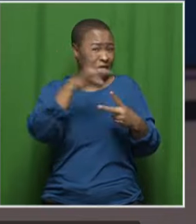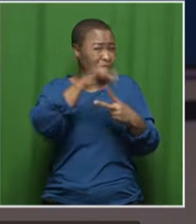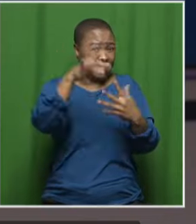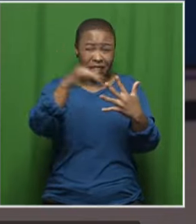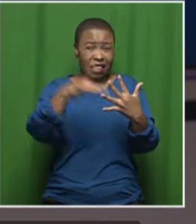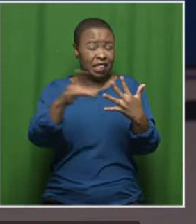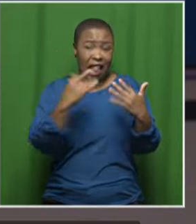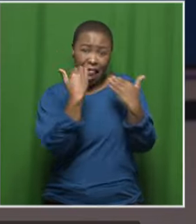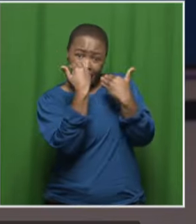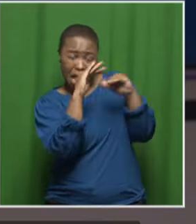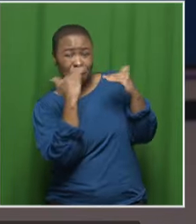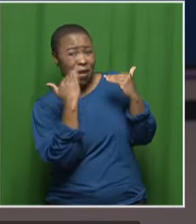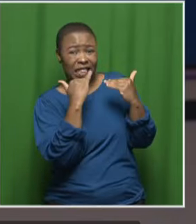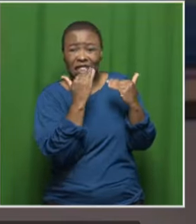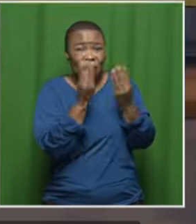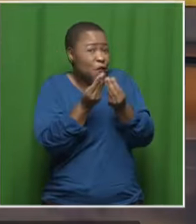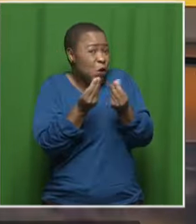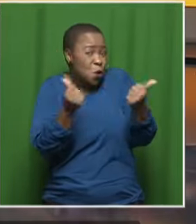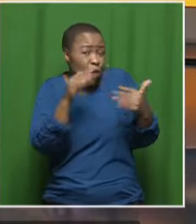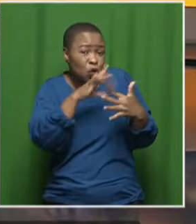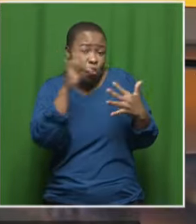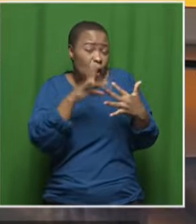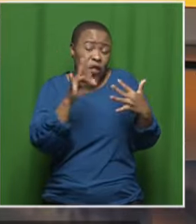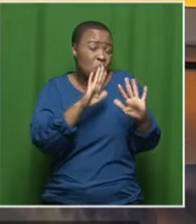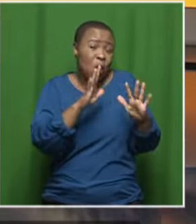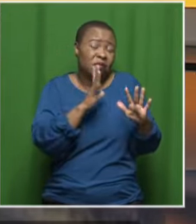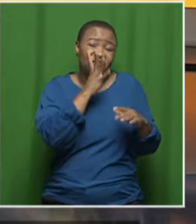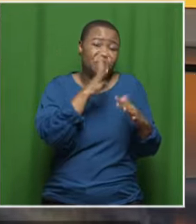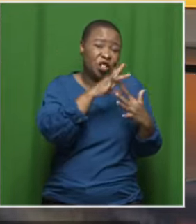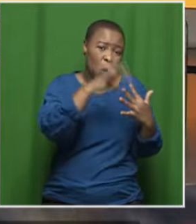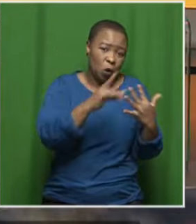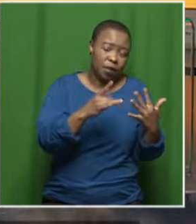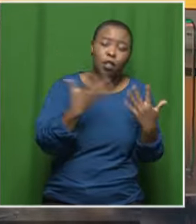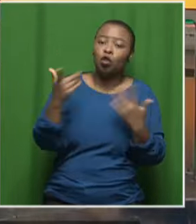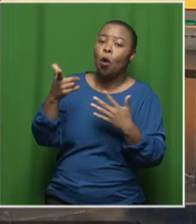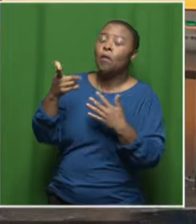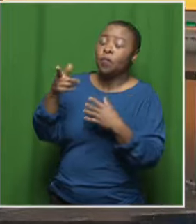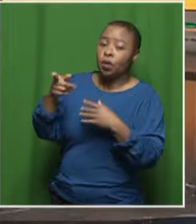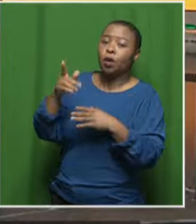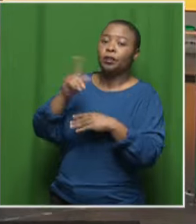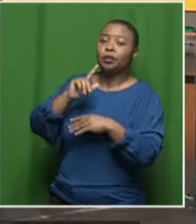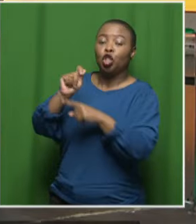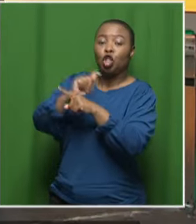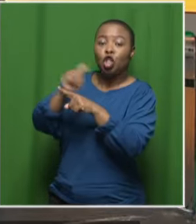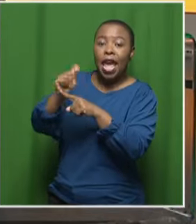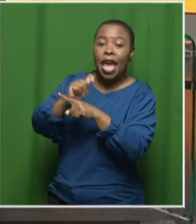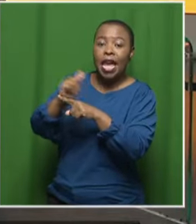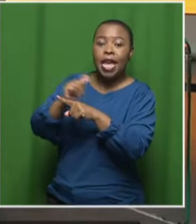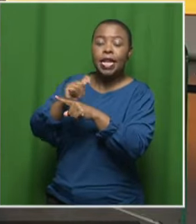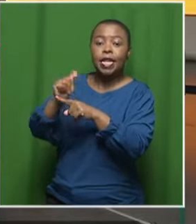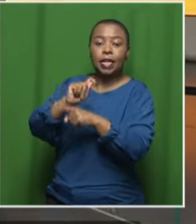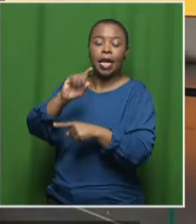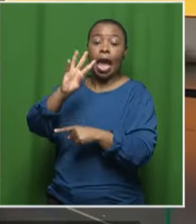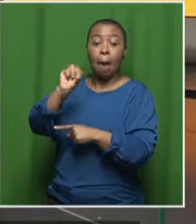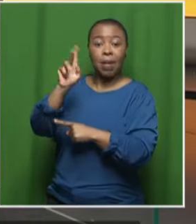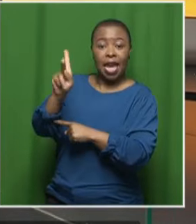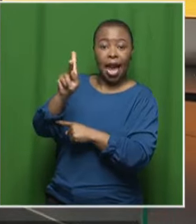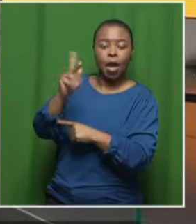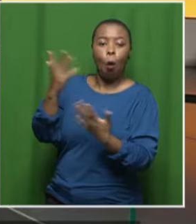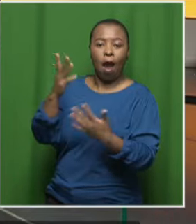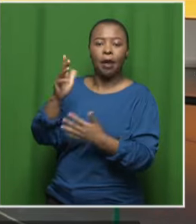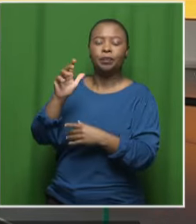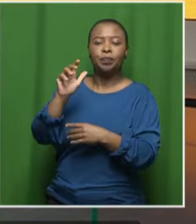I must say. And your political career led you to training as a soldier for Umkhonto we Sizwe in Angola. Let's talk about how